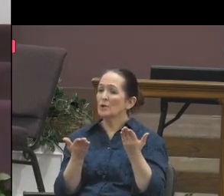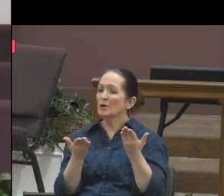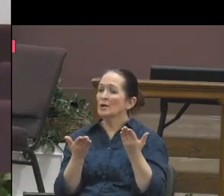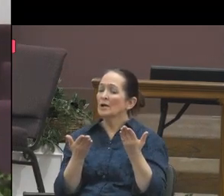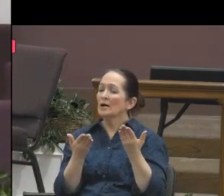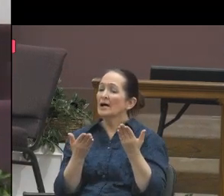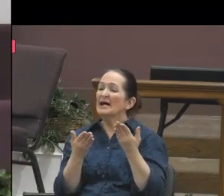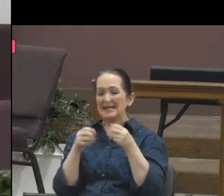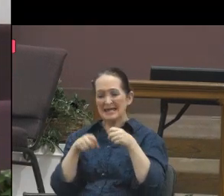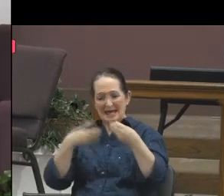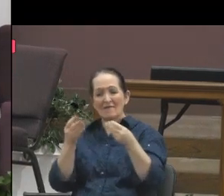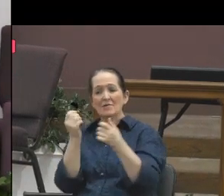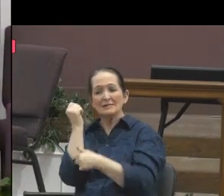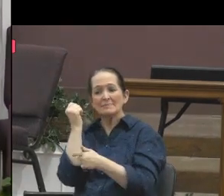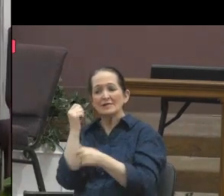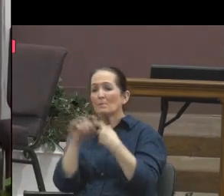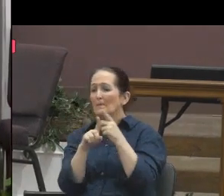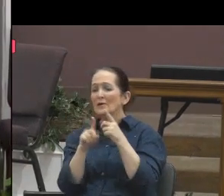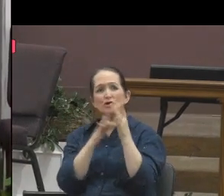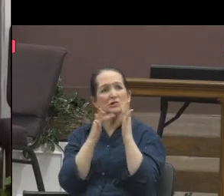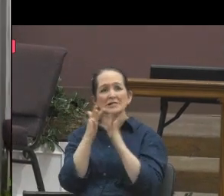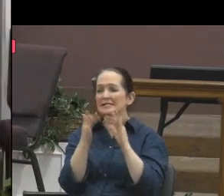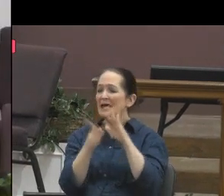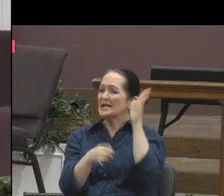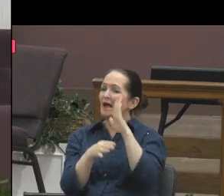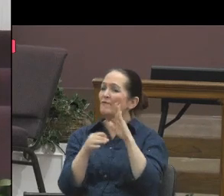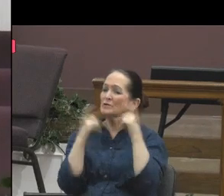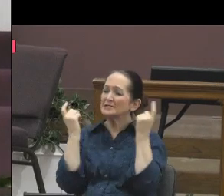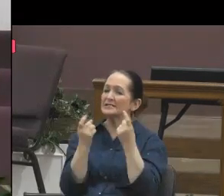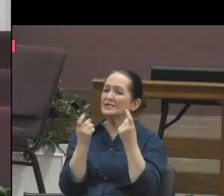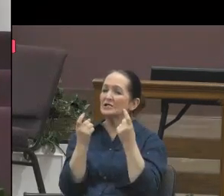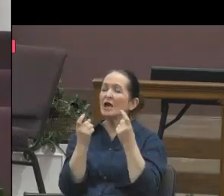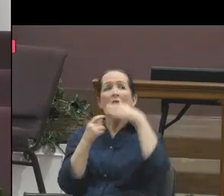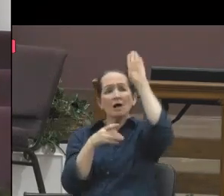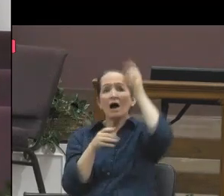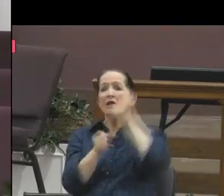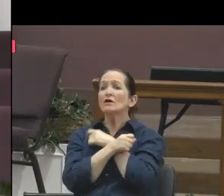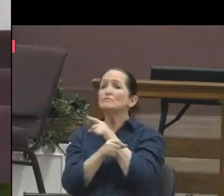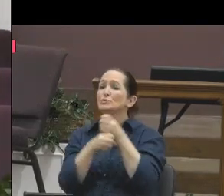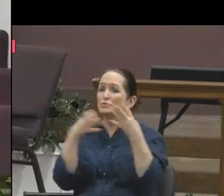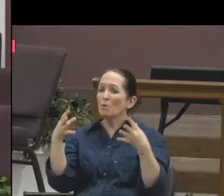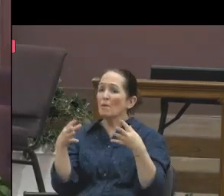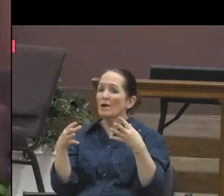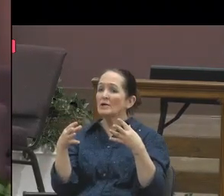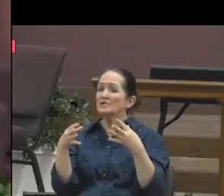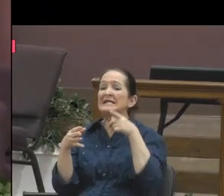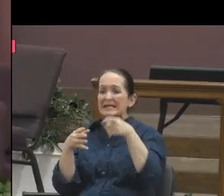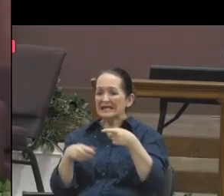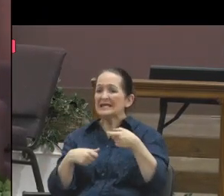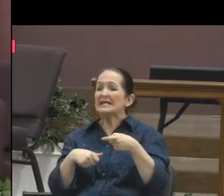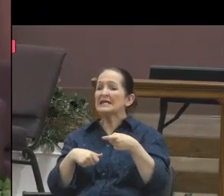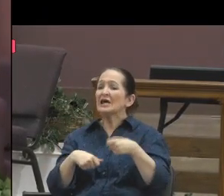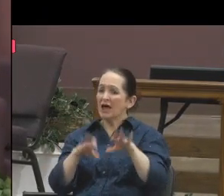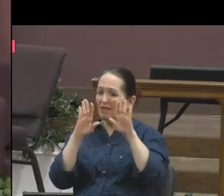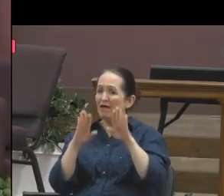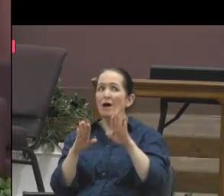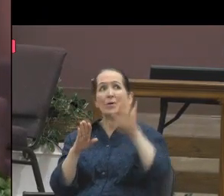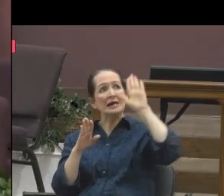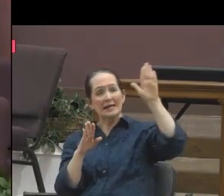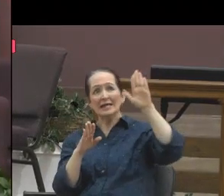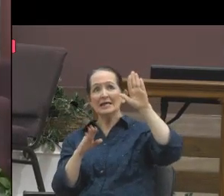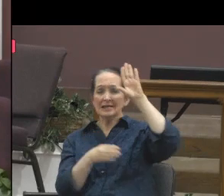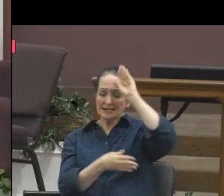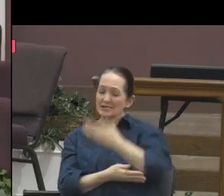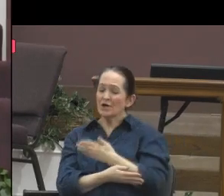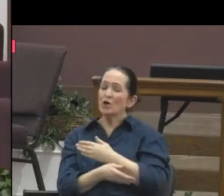sinned. He loved you so much that He allowed His Son to go to the cross, shed His blood, and